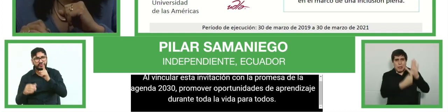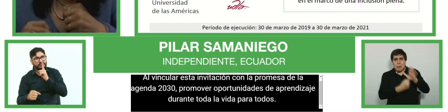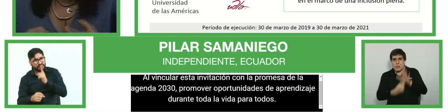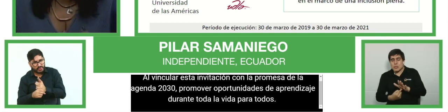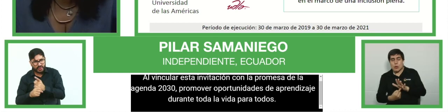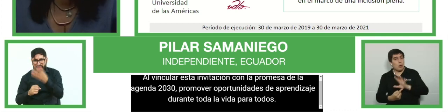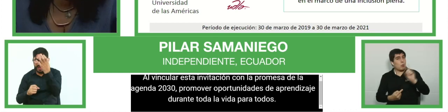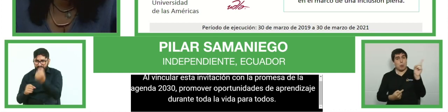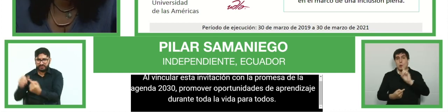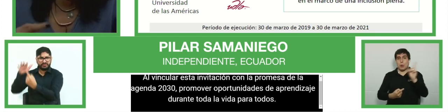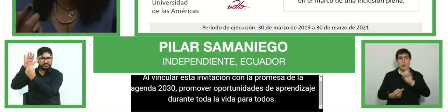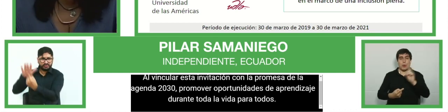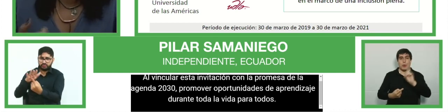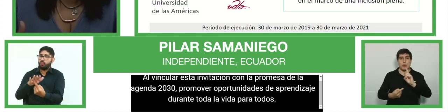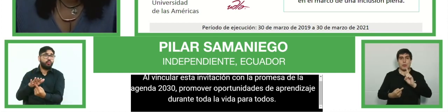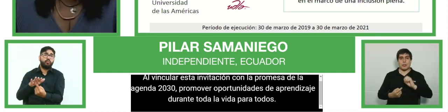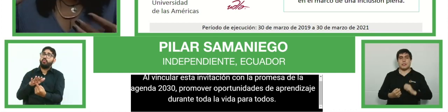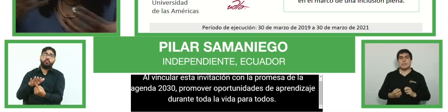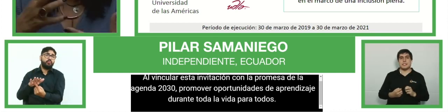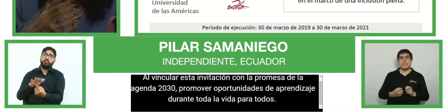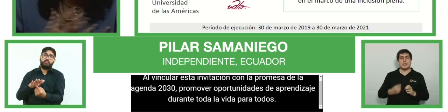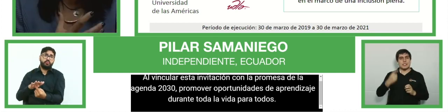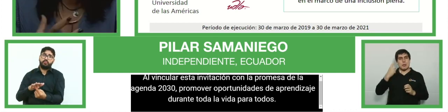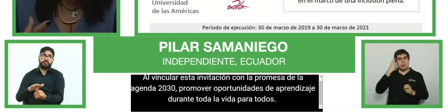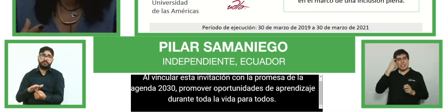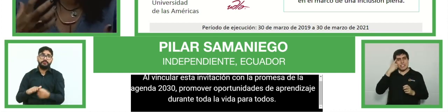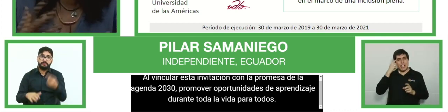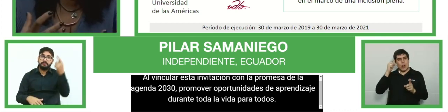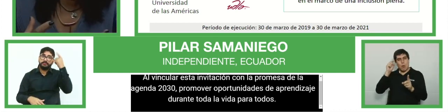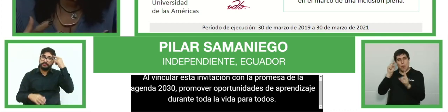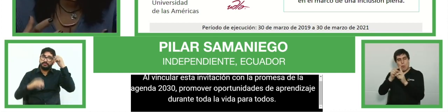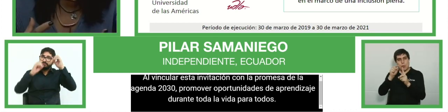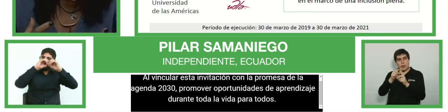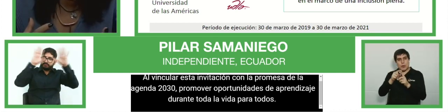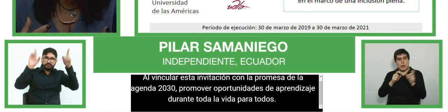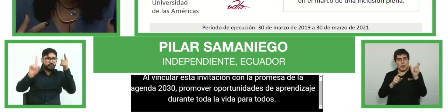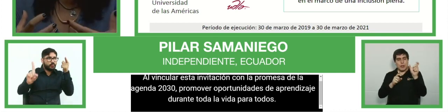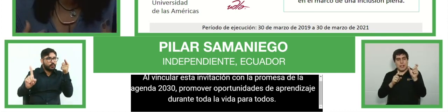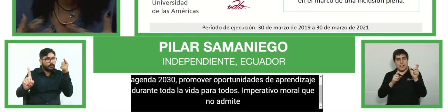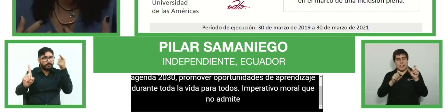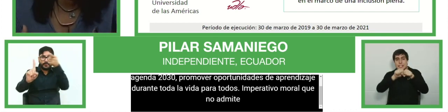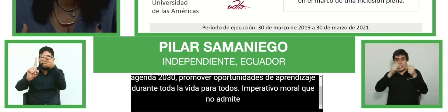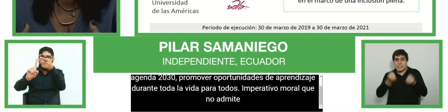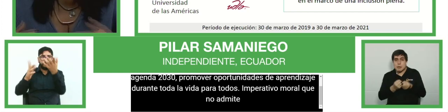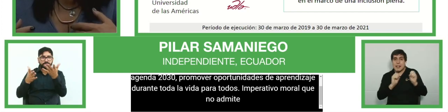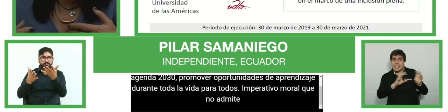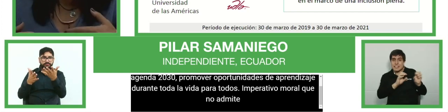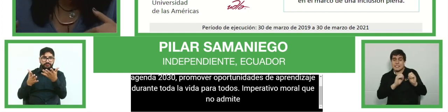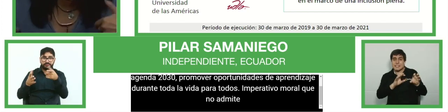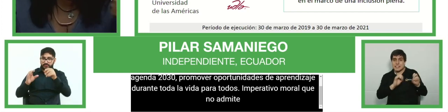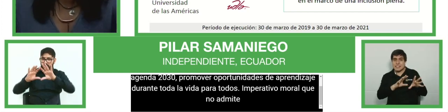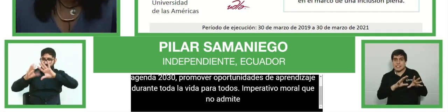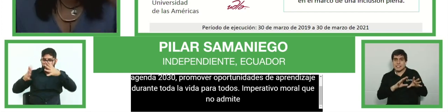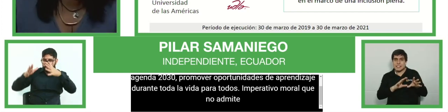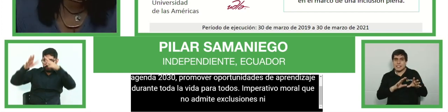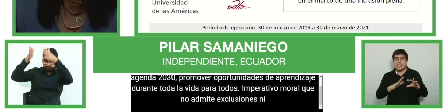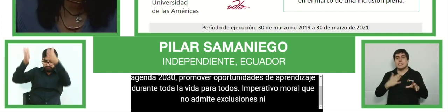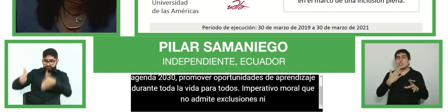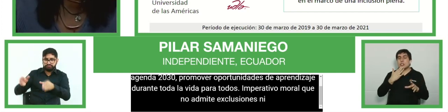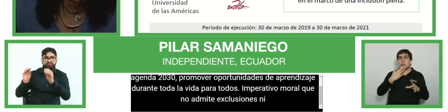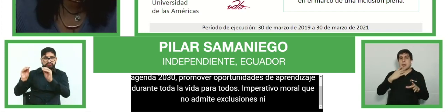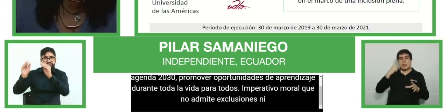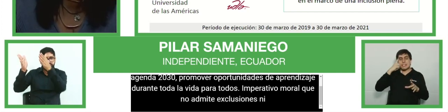about focusing only in the educational system, but also looking beyond that. And we need